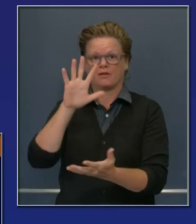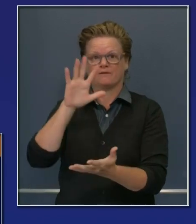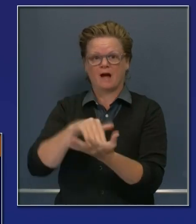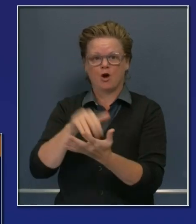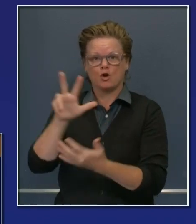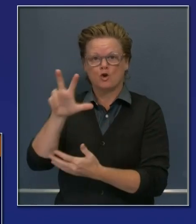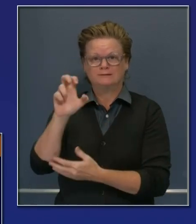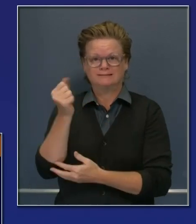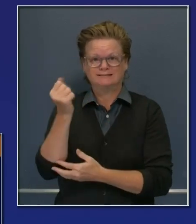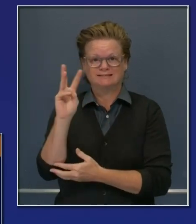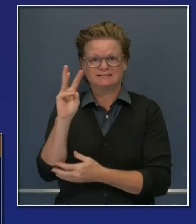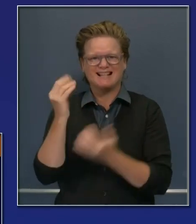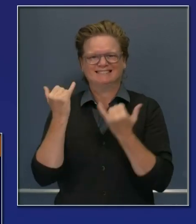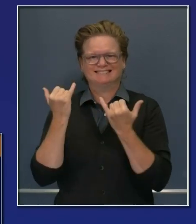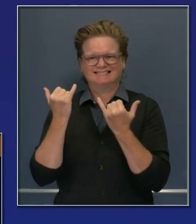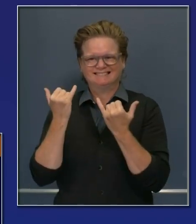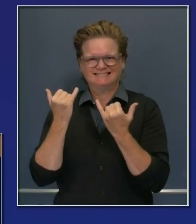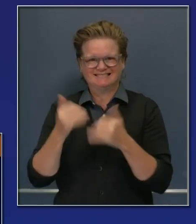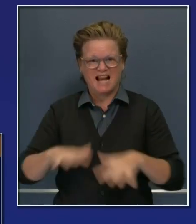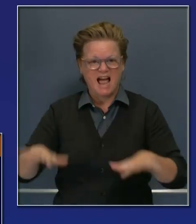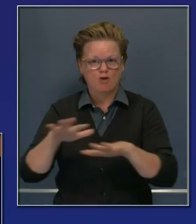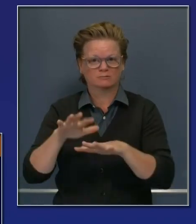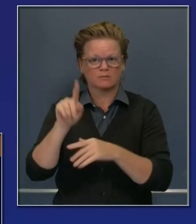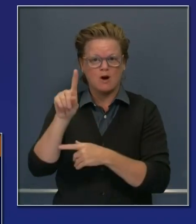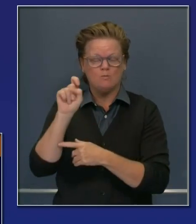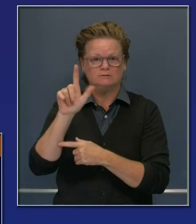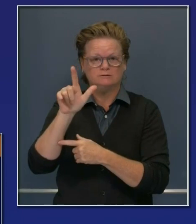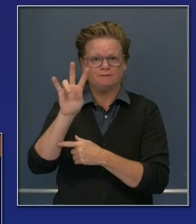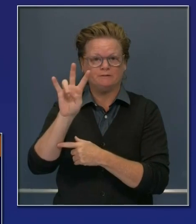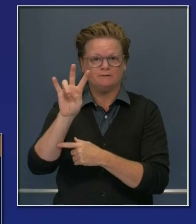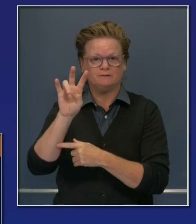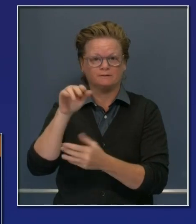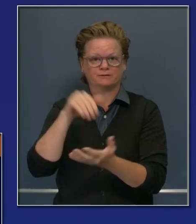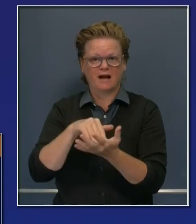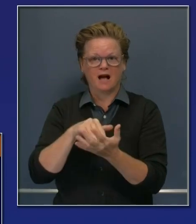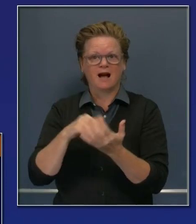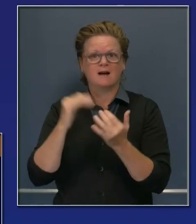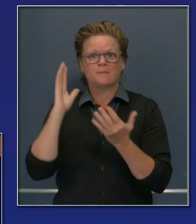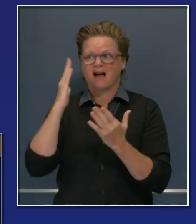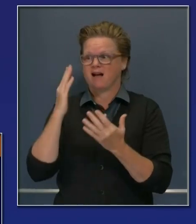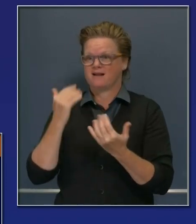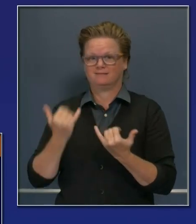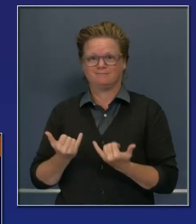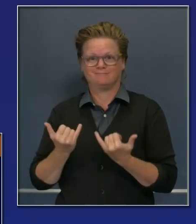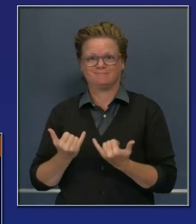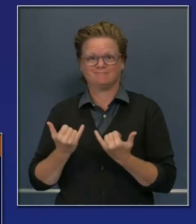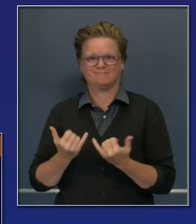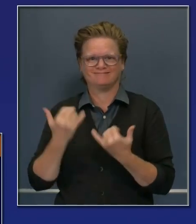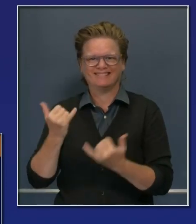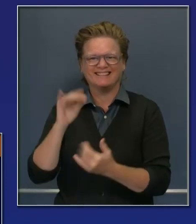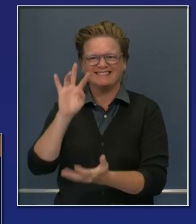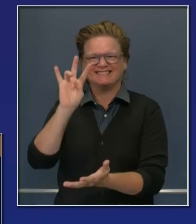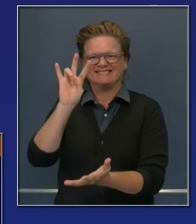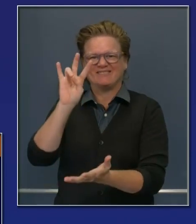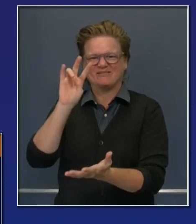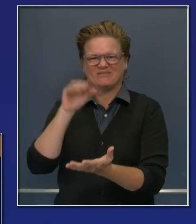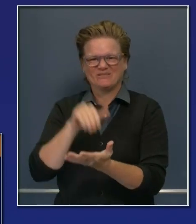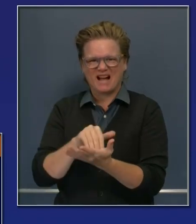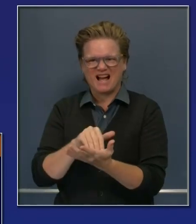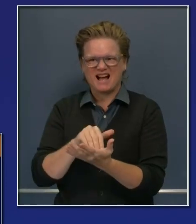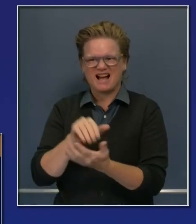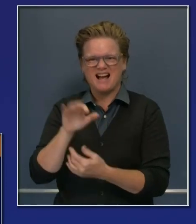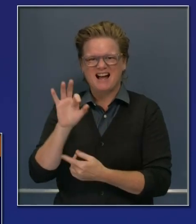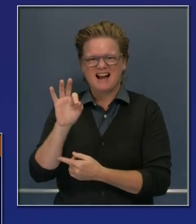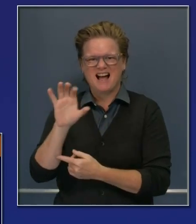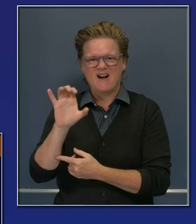157,000 acres. You can see the year to date stats here in the state. We have increased the total number of fires